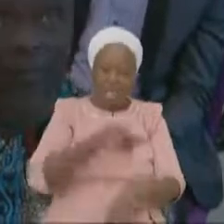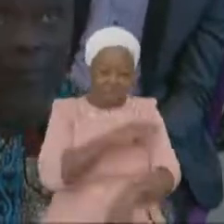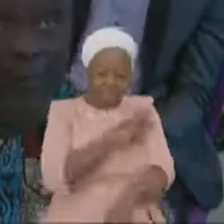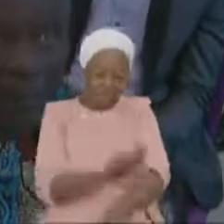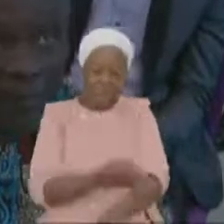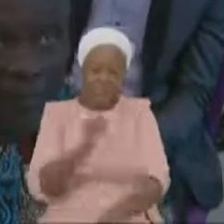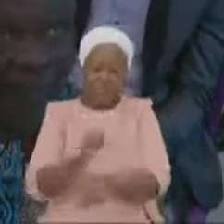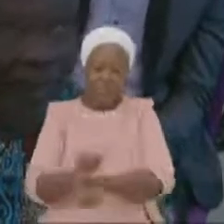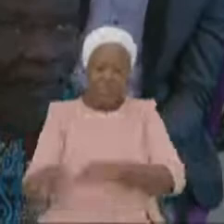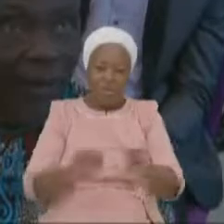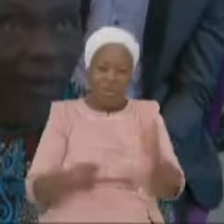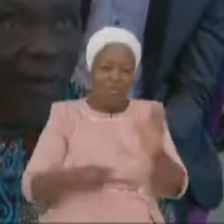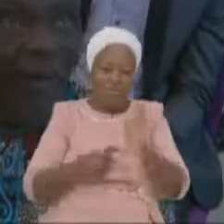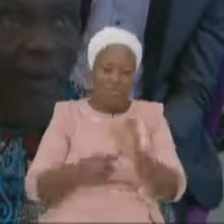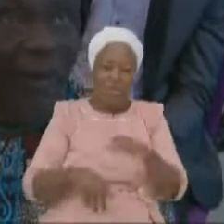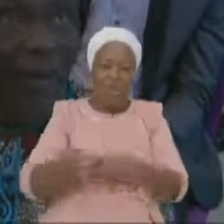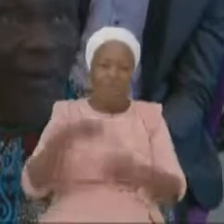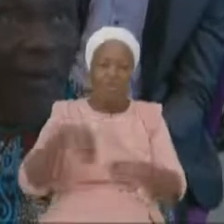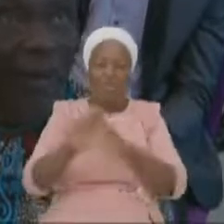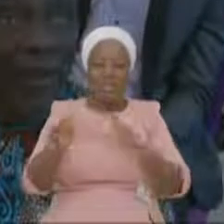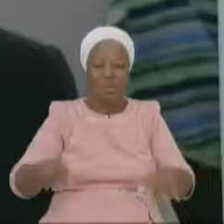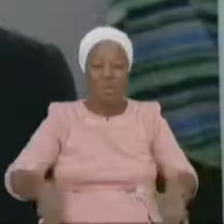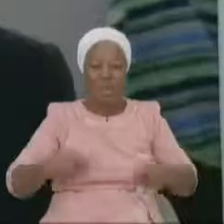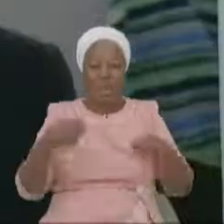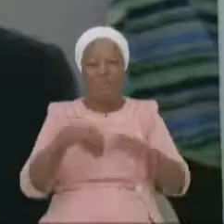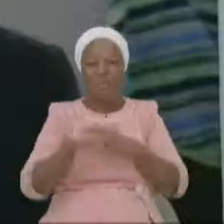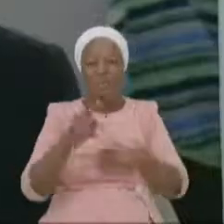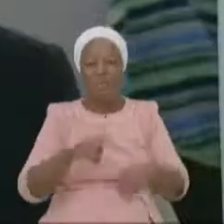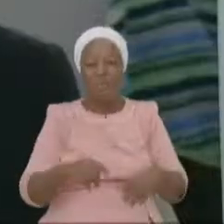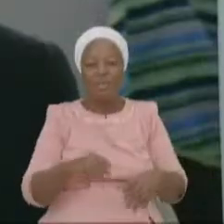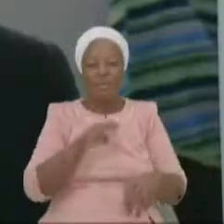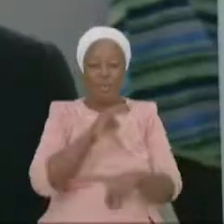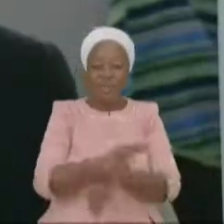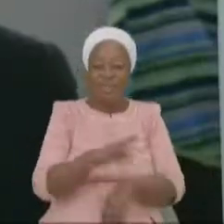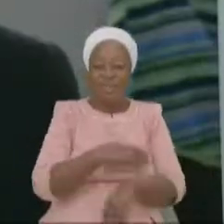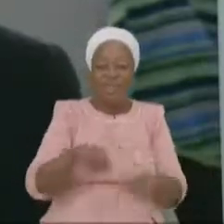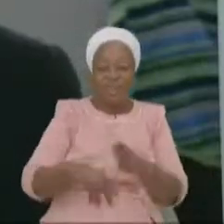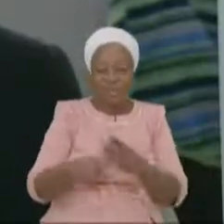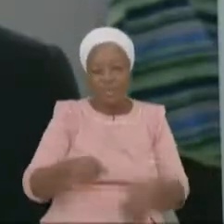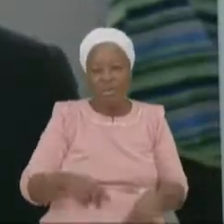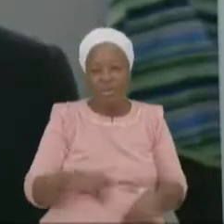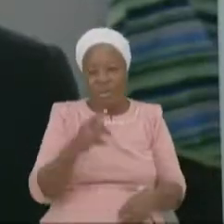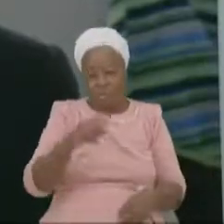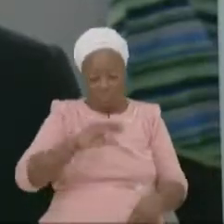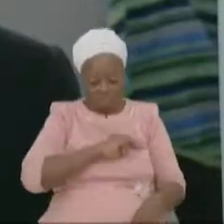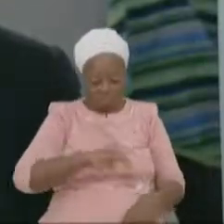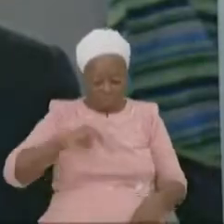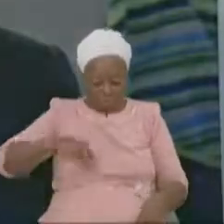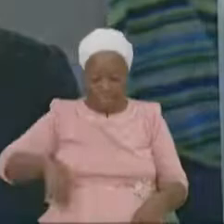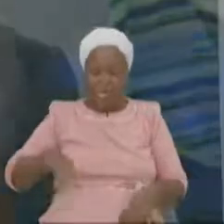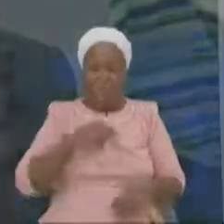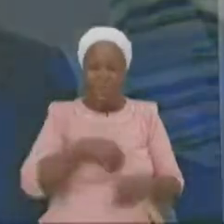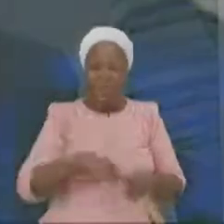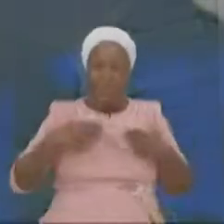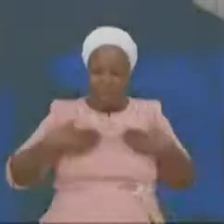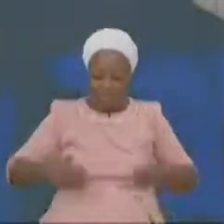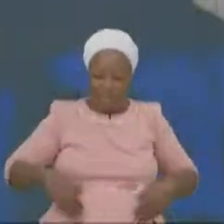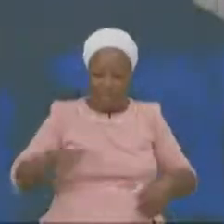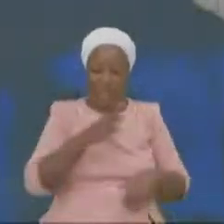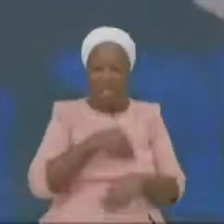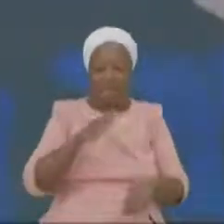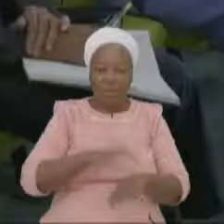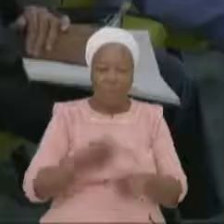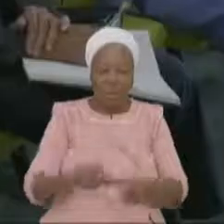show forth in your life, in your ministry, in your faith, on the field, in